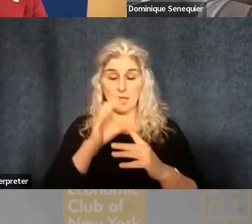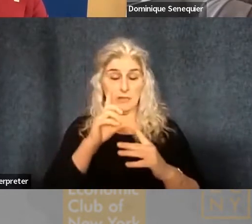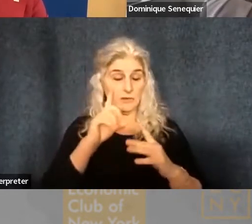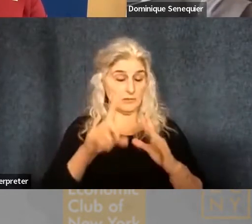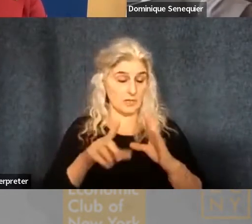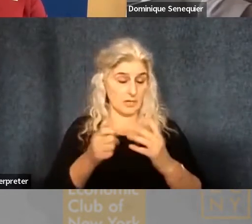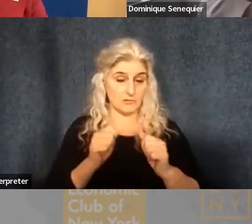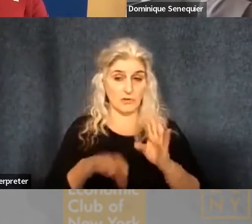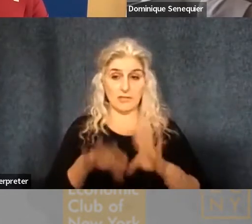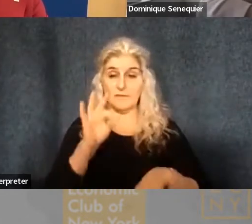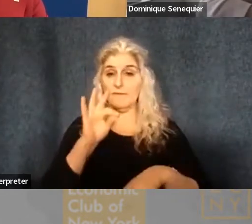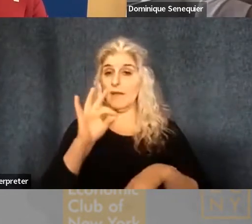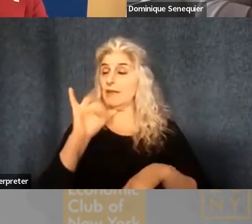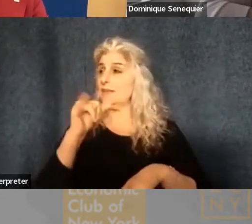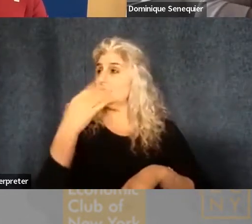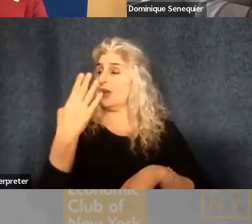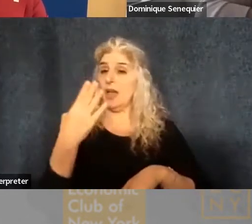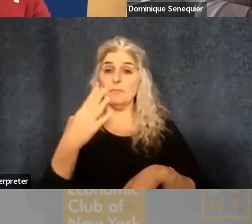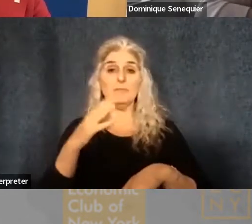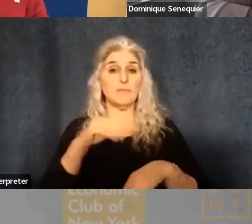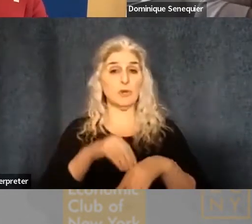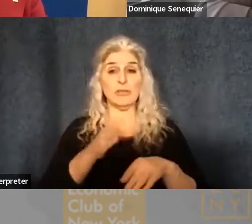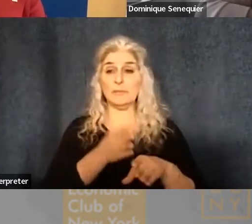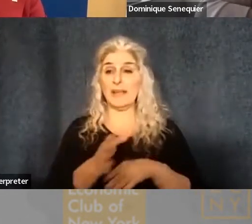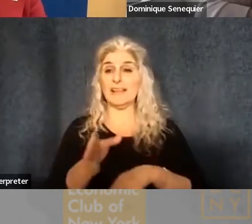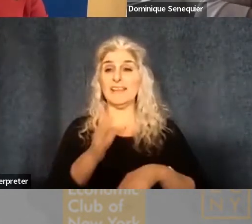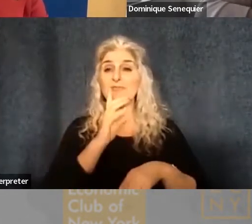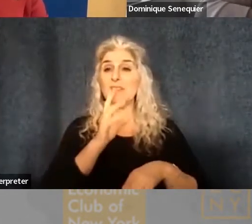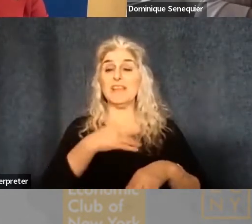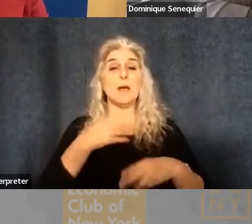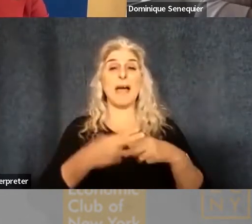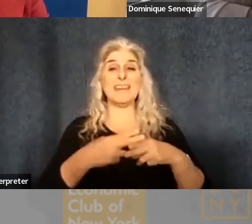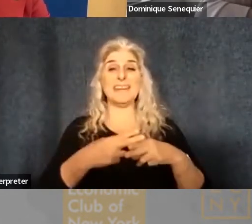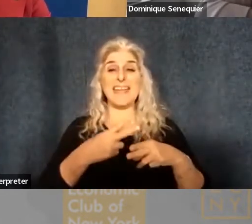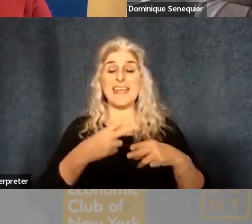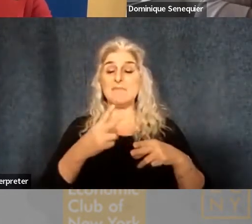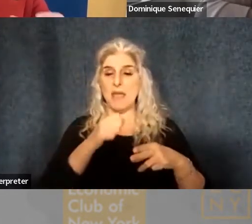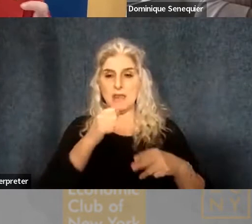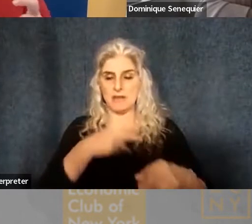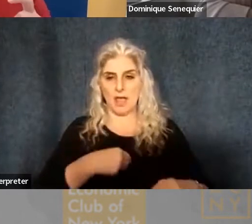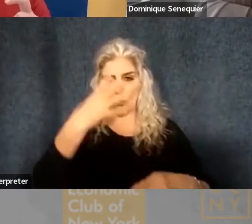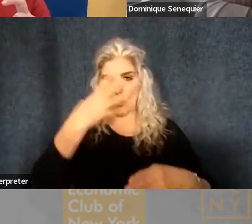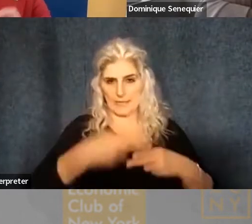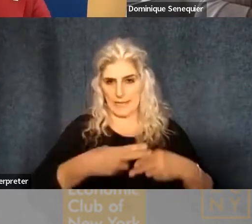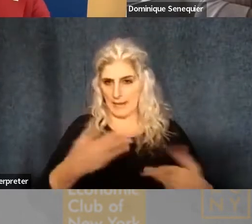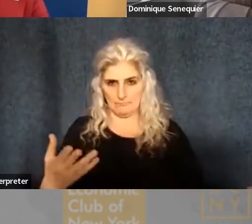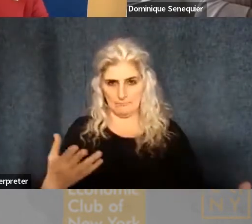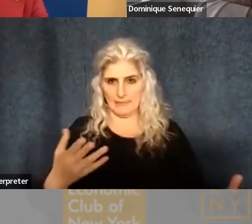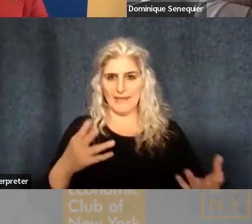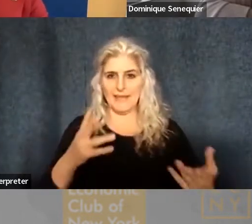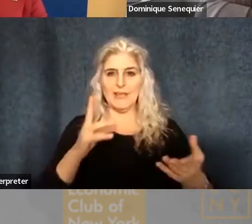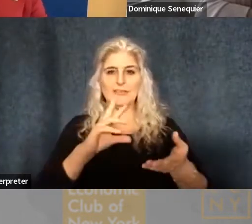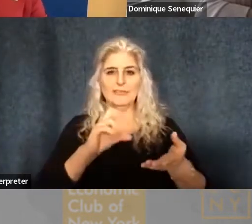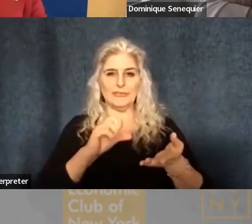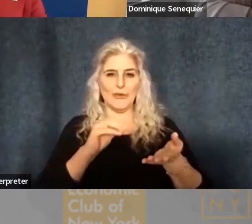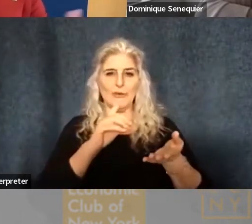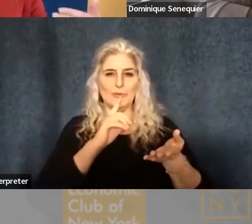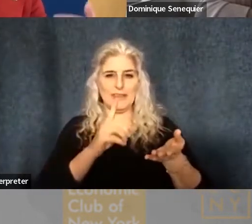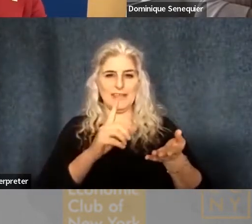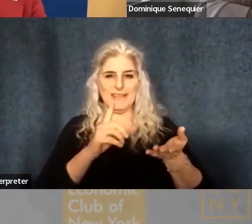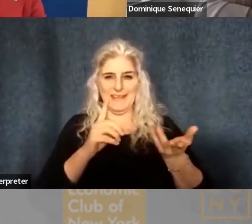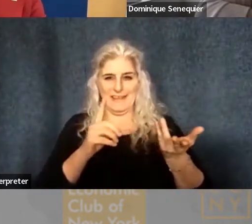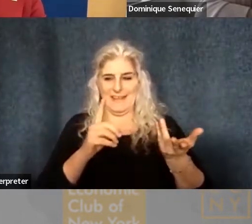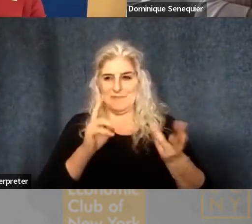not Llewellyn. I couldn't even get past an interview. And so you know, making sure that as we recruit, a couple of